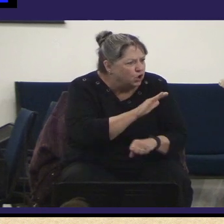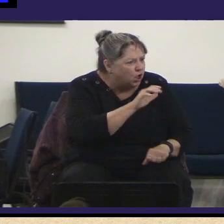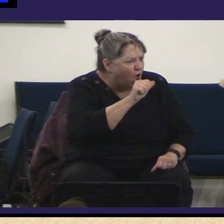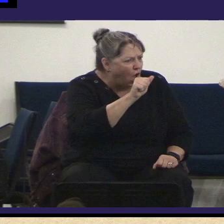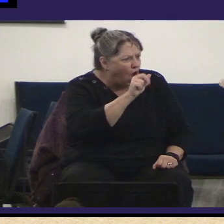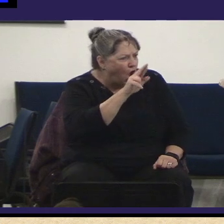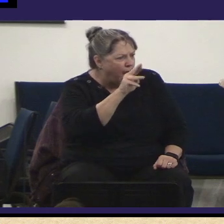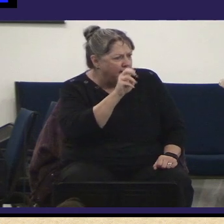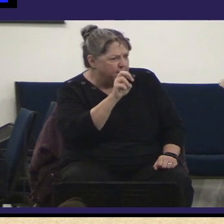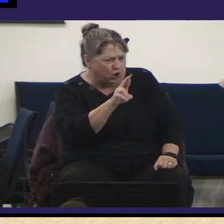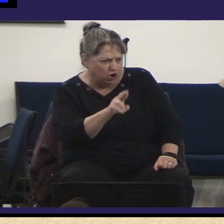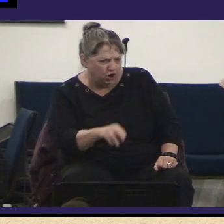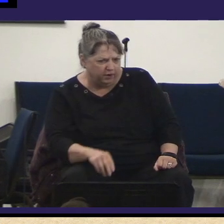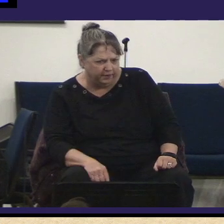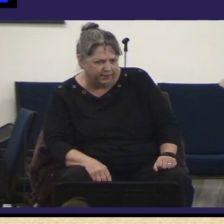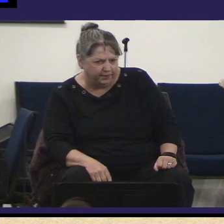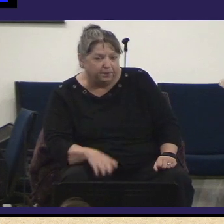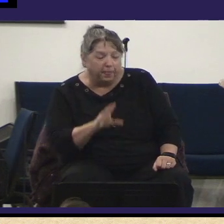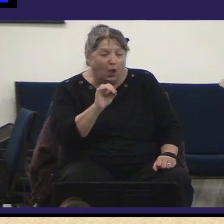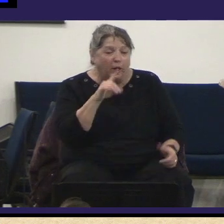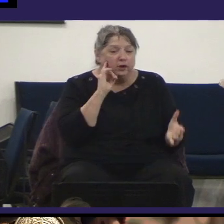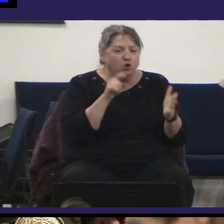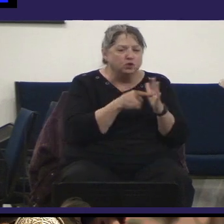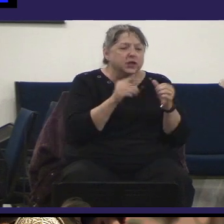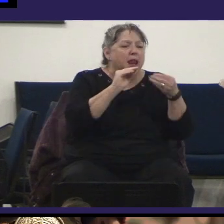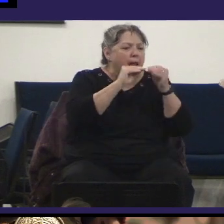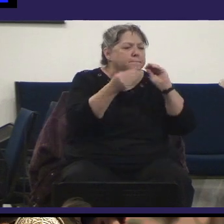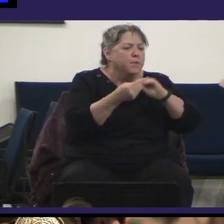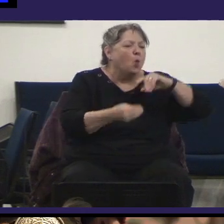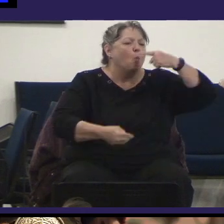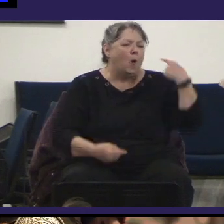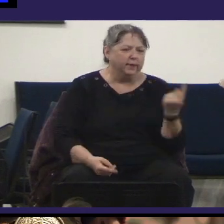So let's notice the first piece of the armor up on the screen.